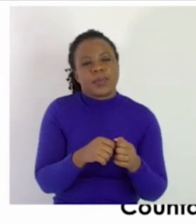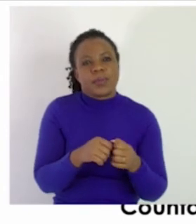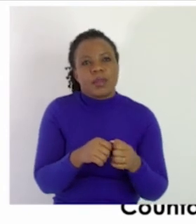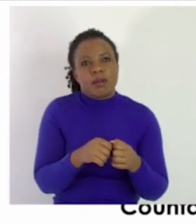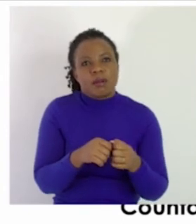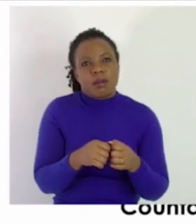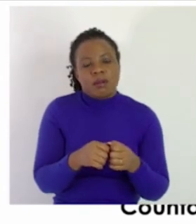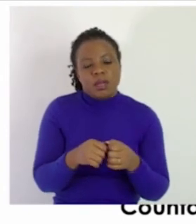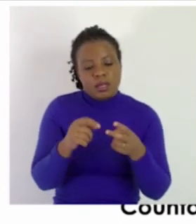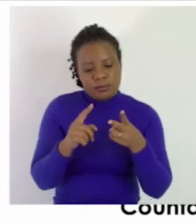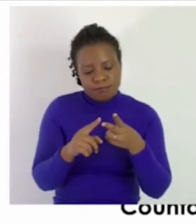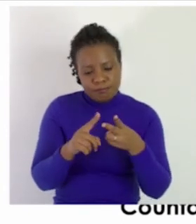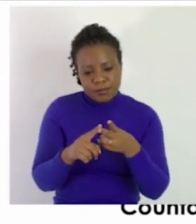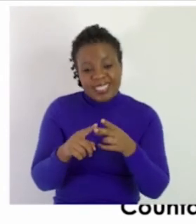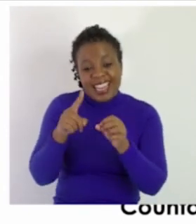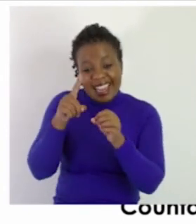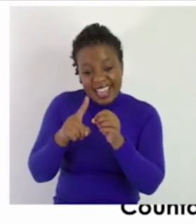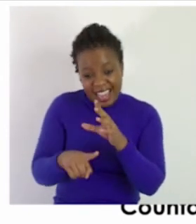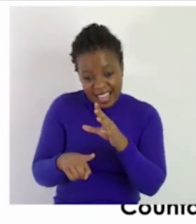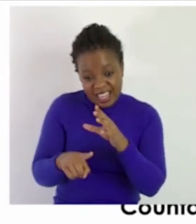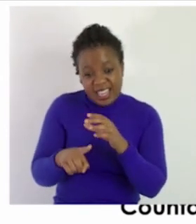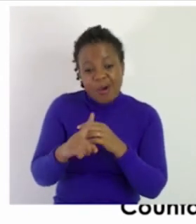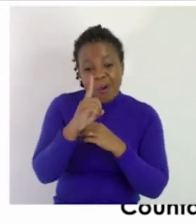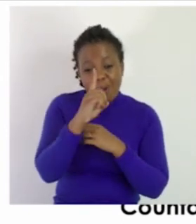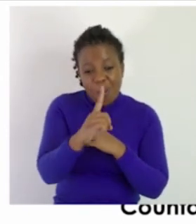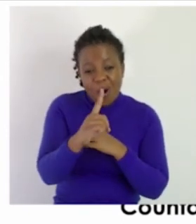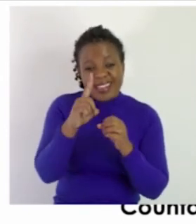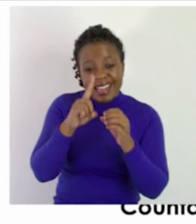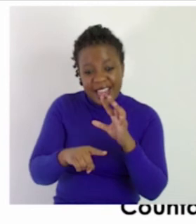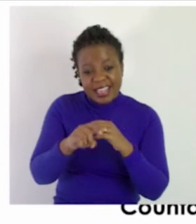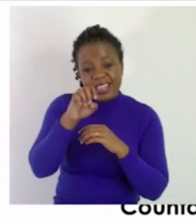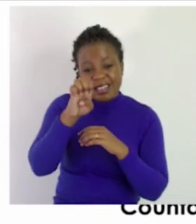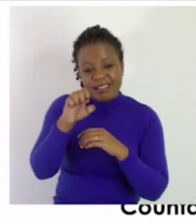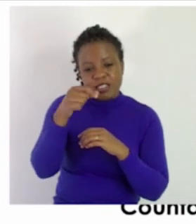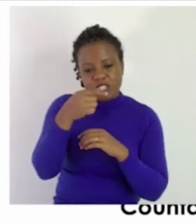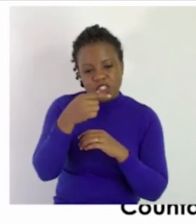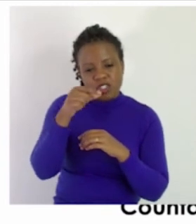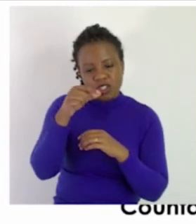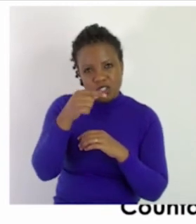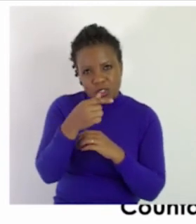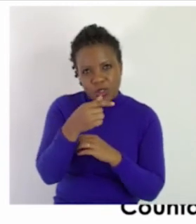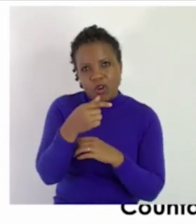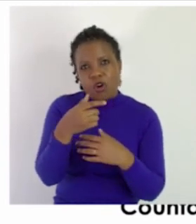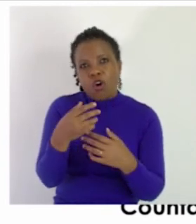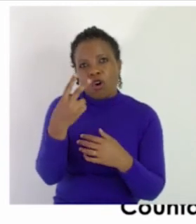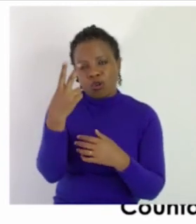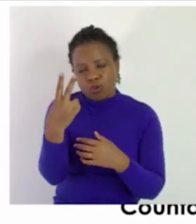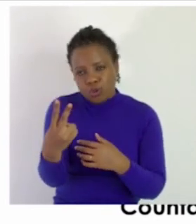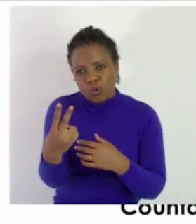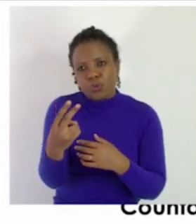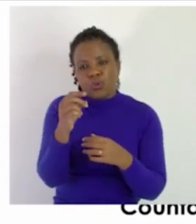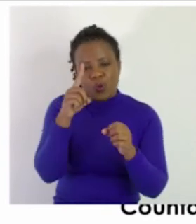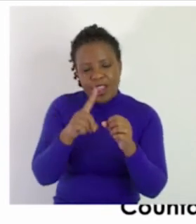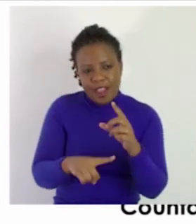eggs. Again, it's 1 egg, 2 eggs, 3 eggs. Right. From number